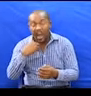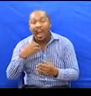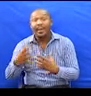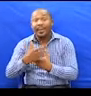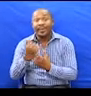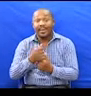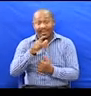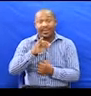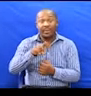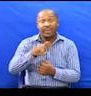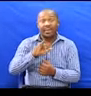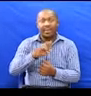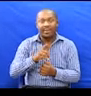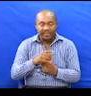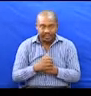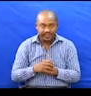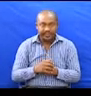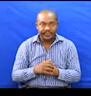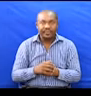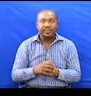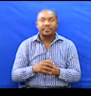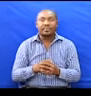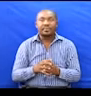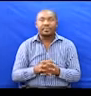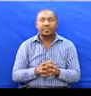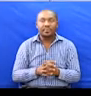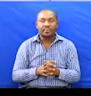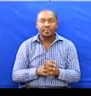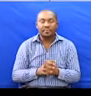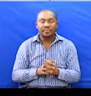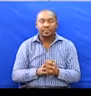Lipids. Again, from this one, if you